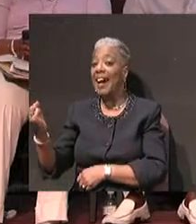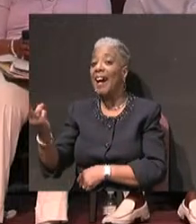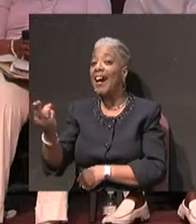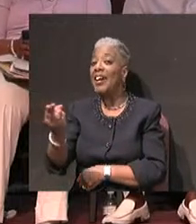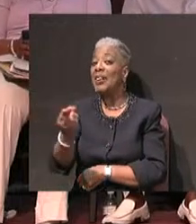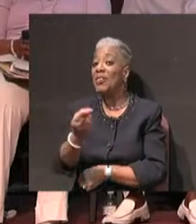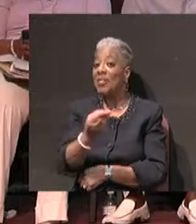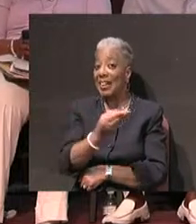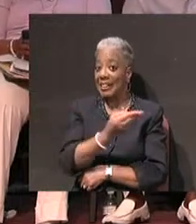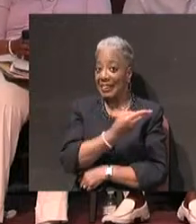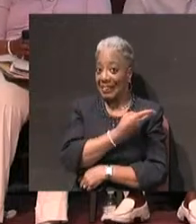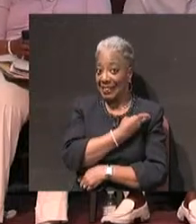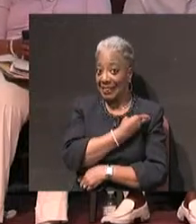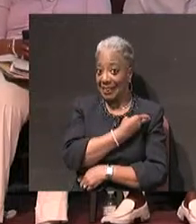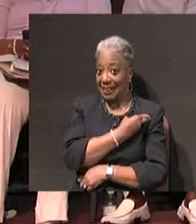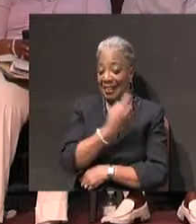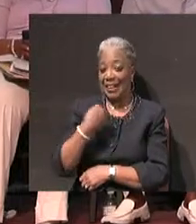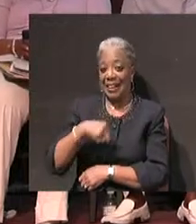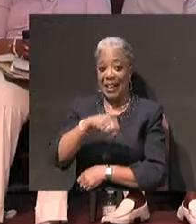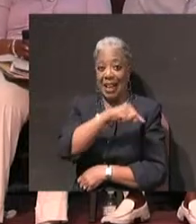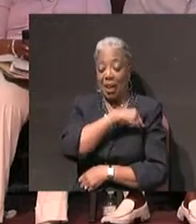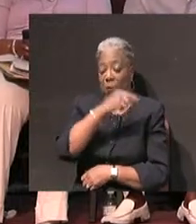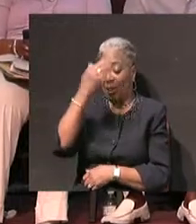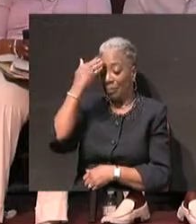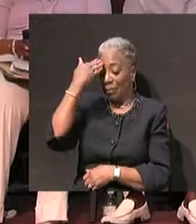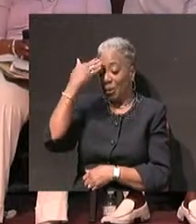and we don't know God is with us.